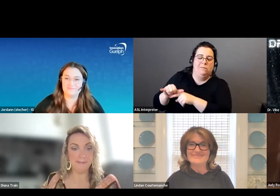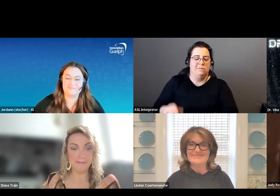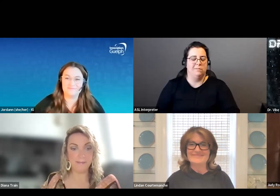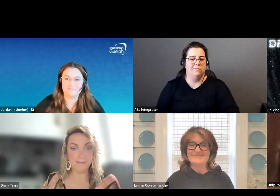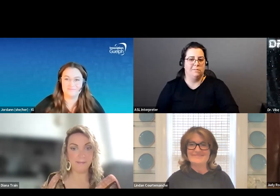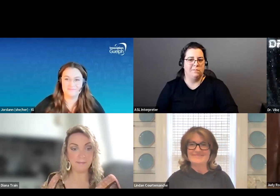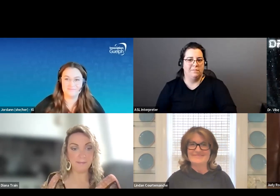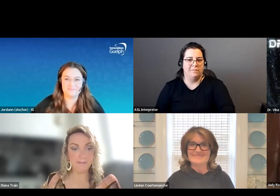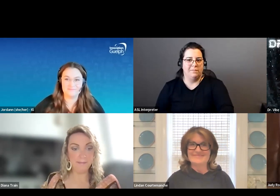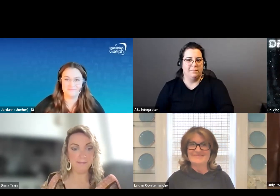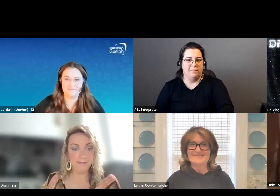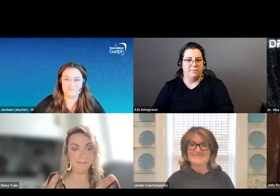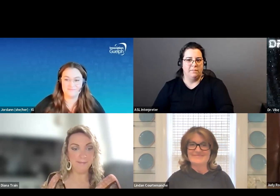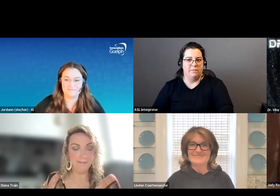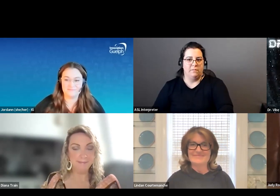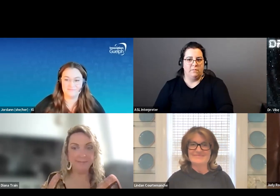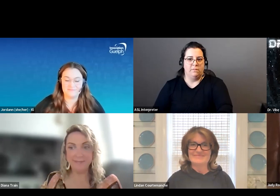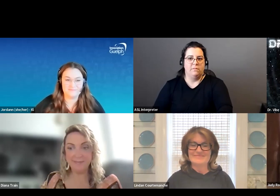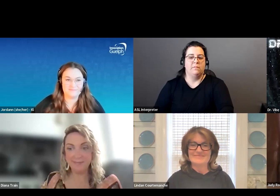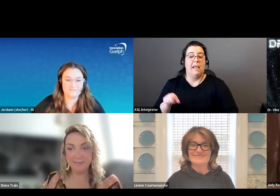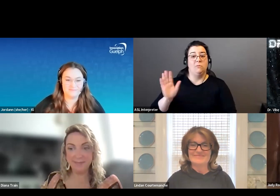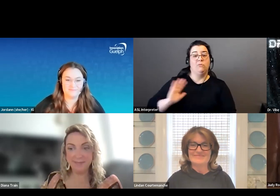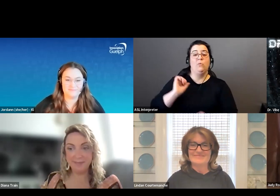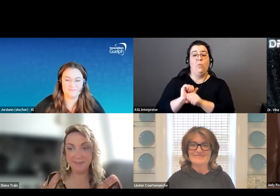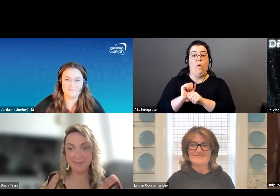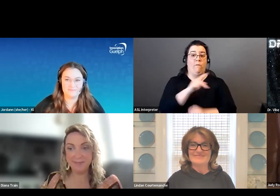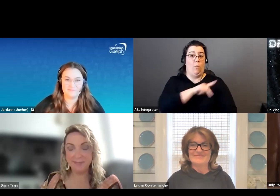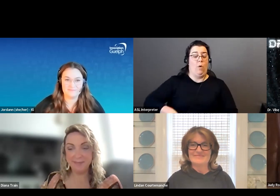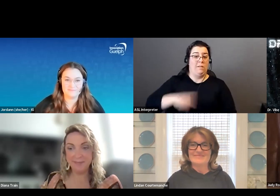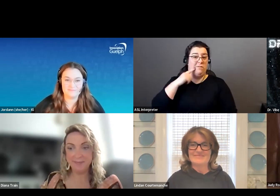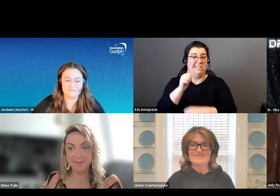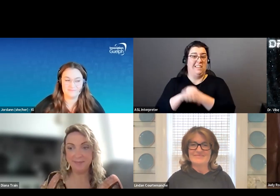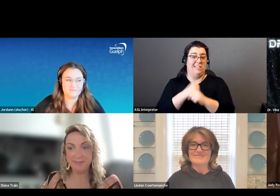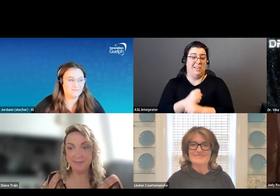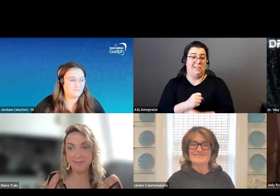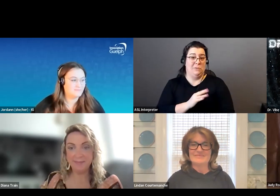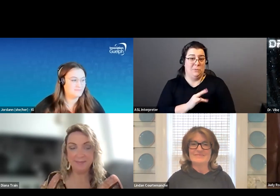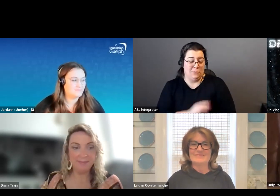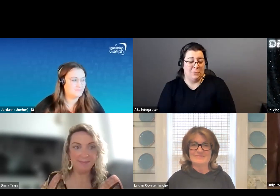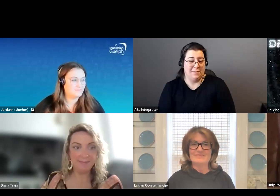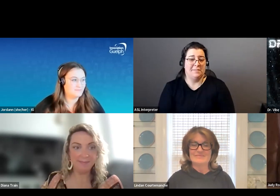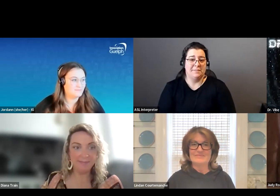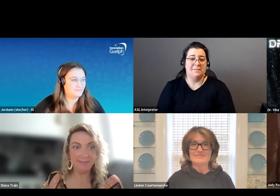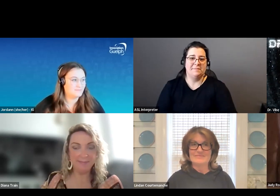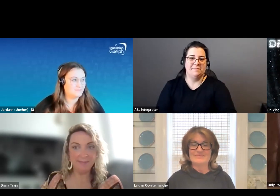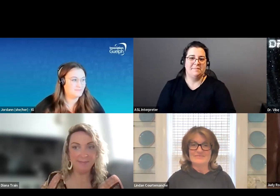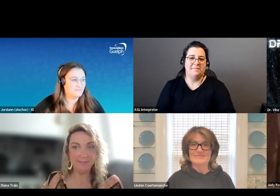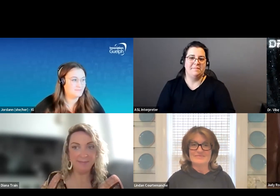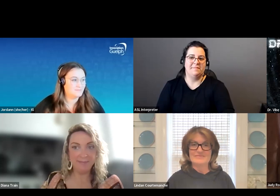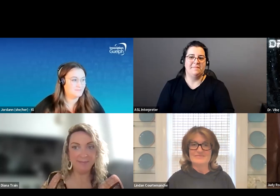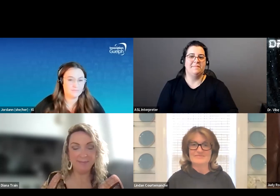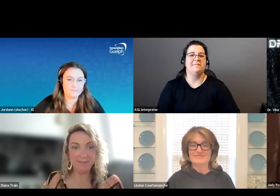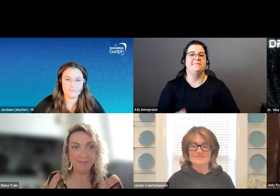And I love Jill. Jill is so passionate. So I'm not going to take it away. Now, you're not going to get that most of the time in a business